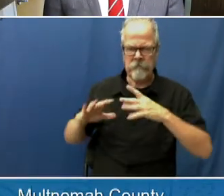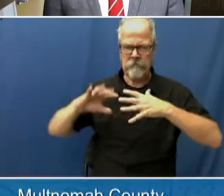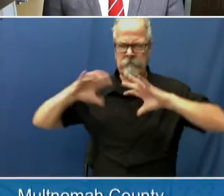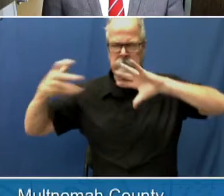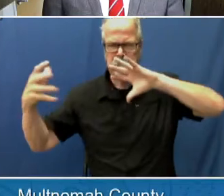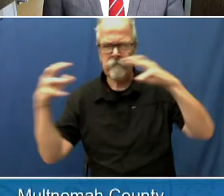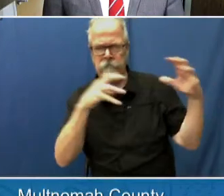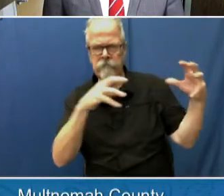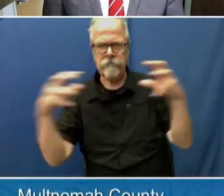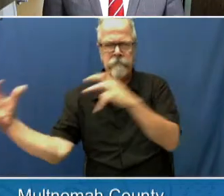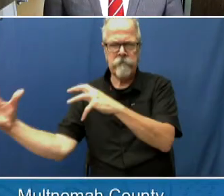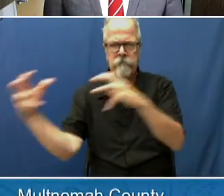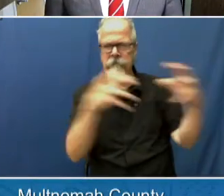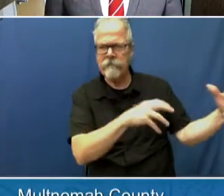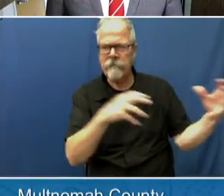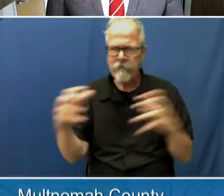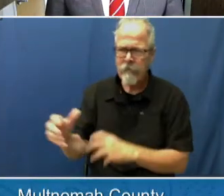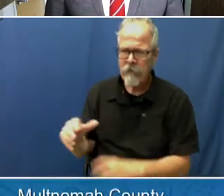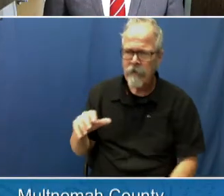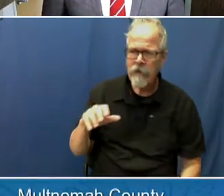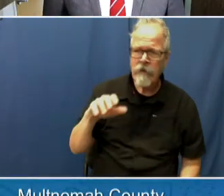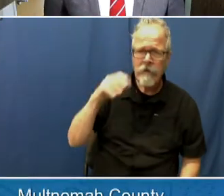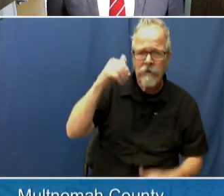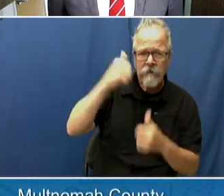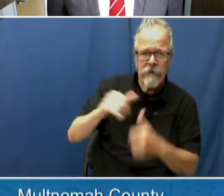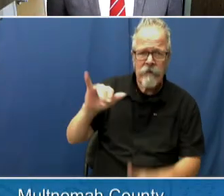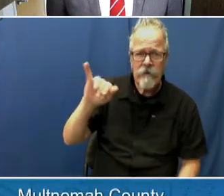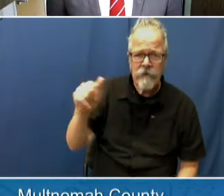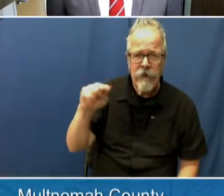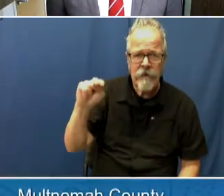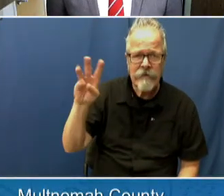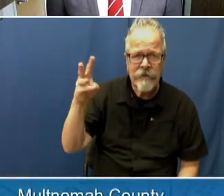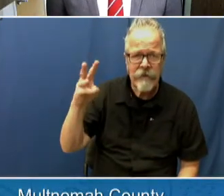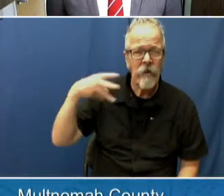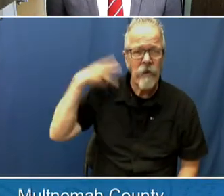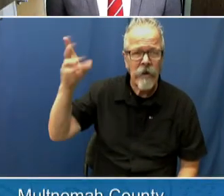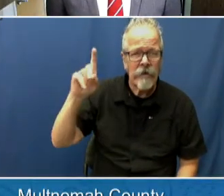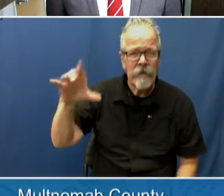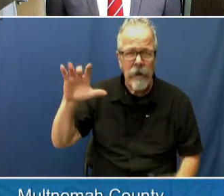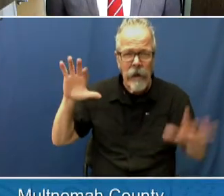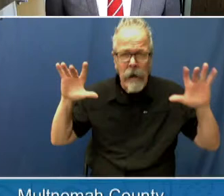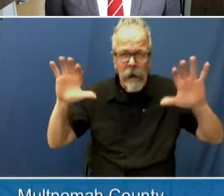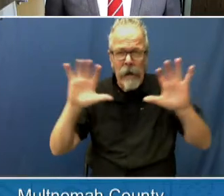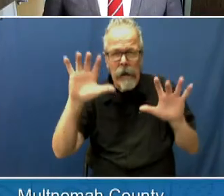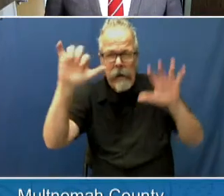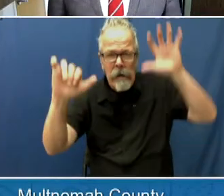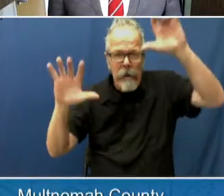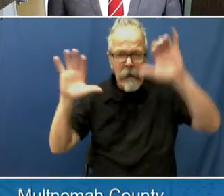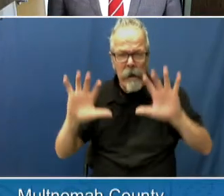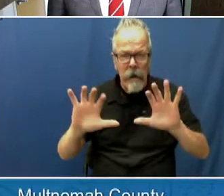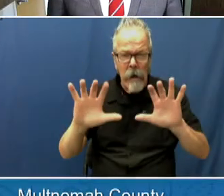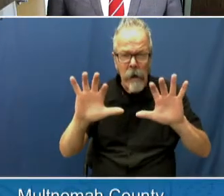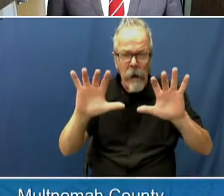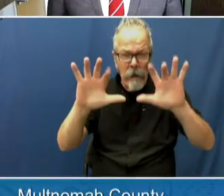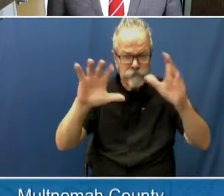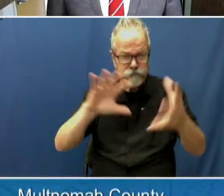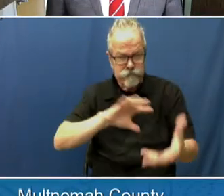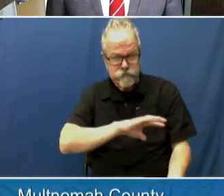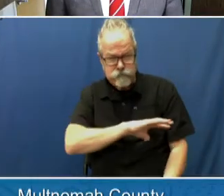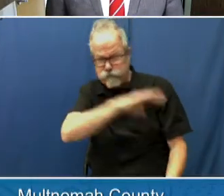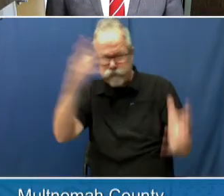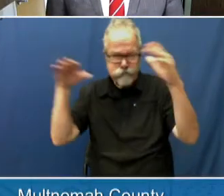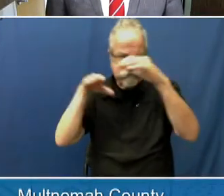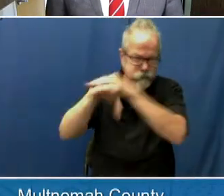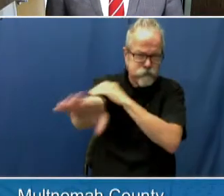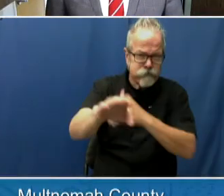this year. The latter often brings people to my doorstep as district attorney. And we also know, or I believe we